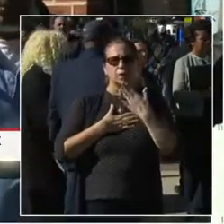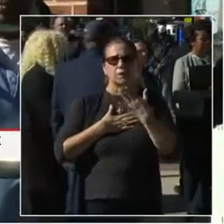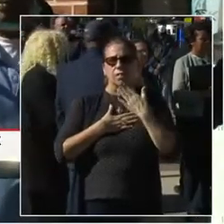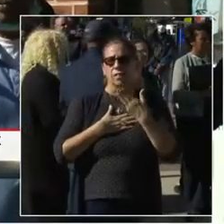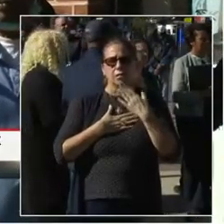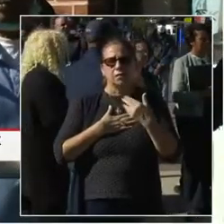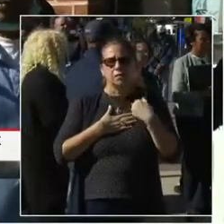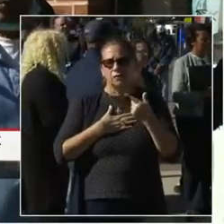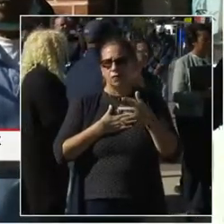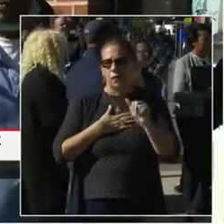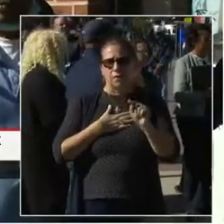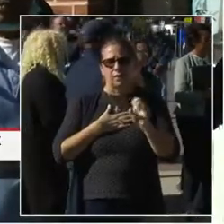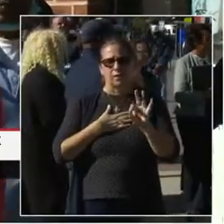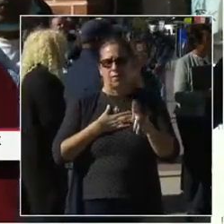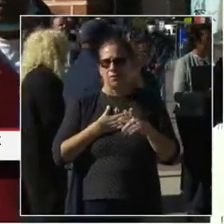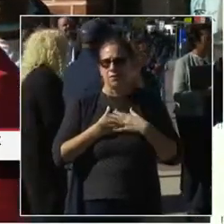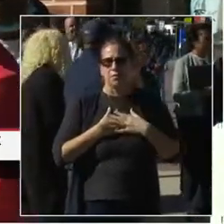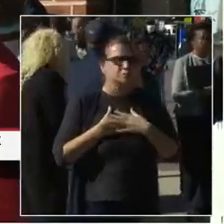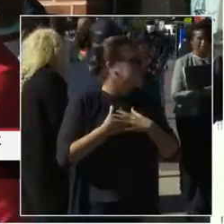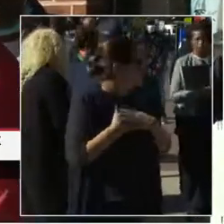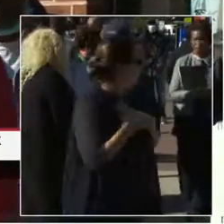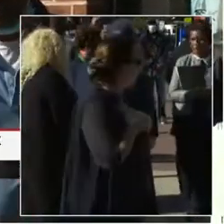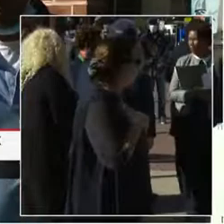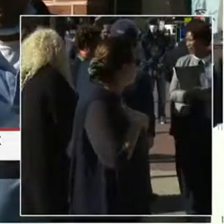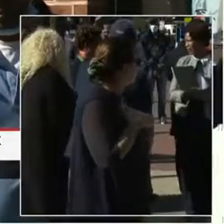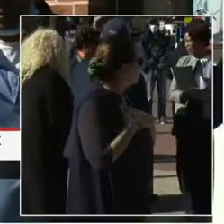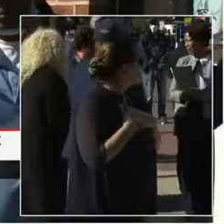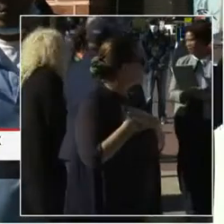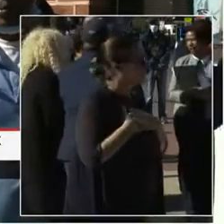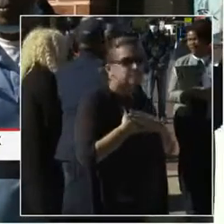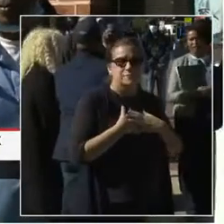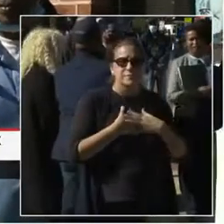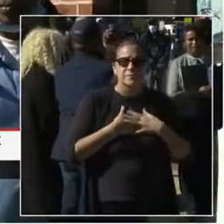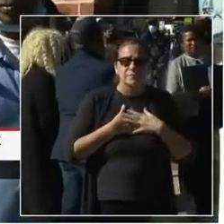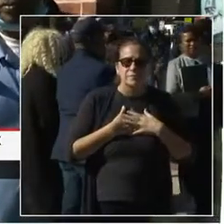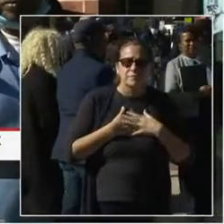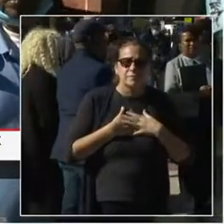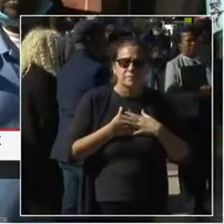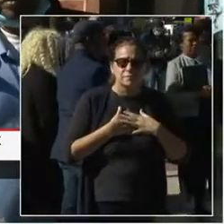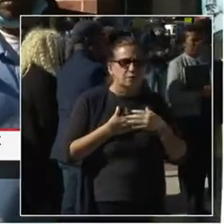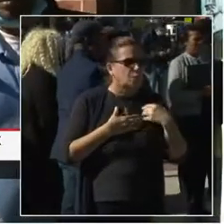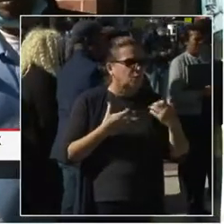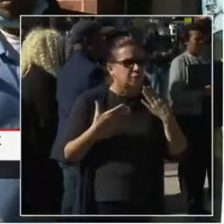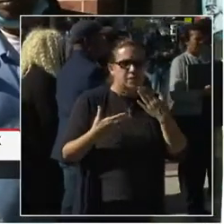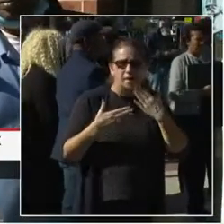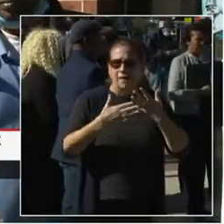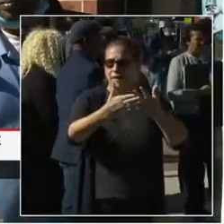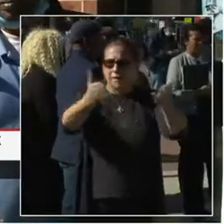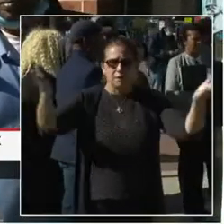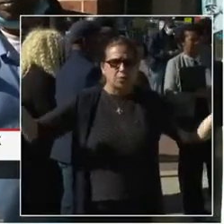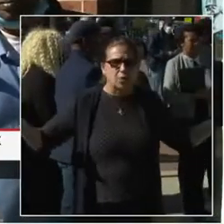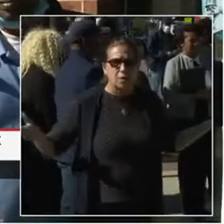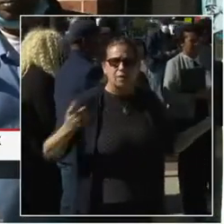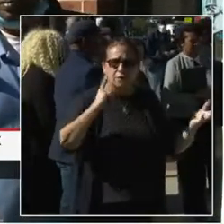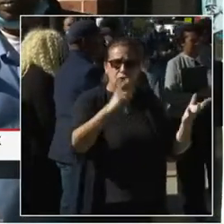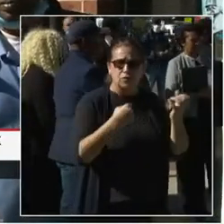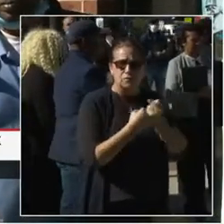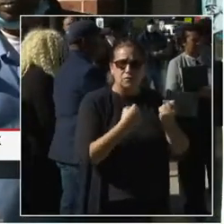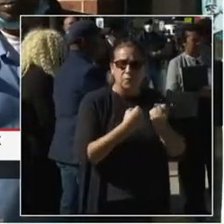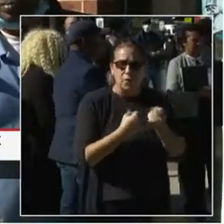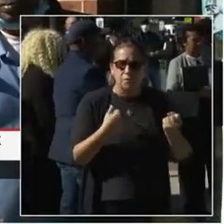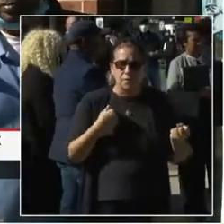as Mark Barnes. He was just here somewhere. He's over there. It's really important to acknowledge that we do stand on the shoulders of